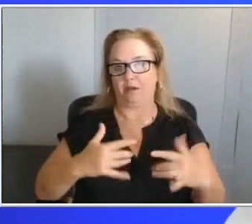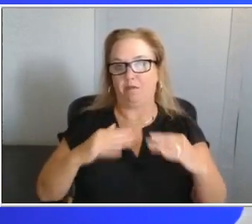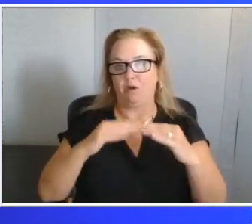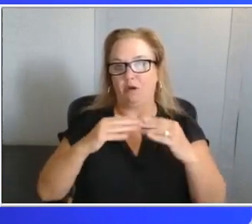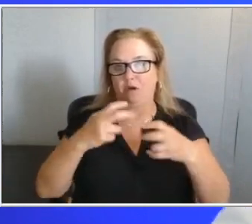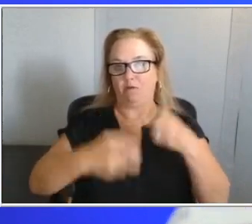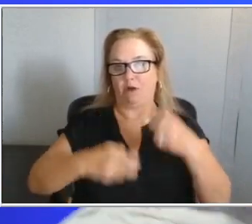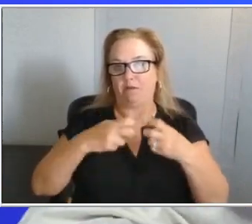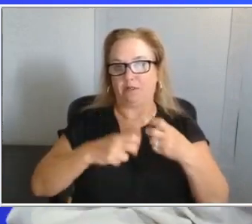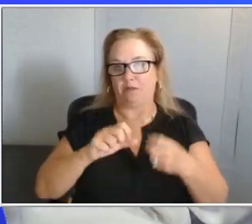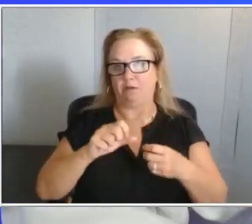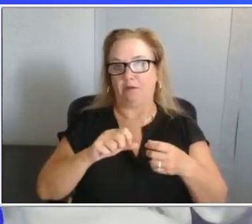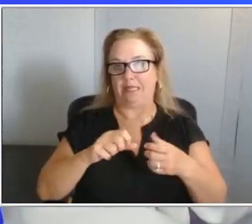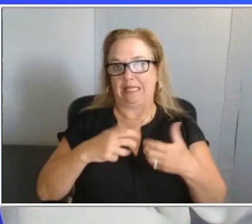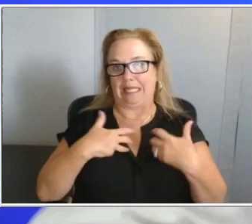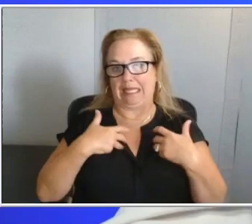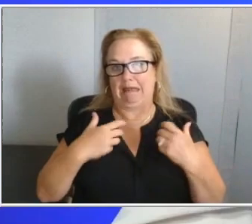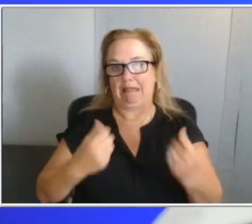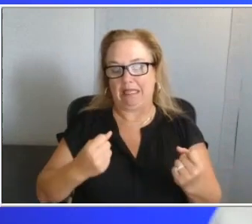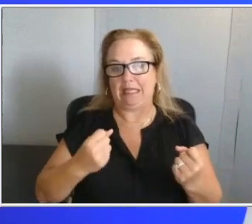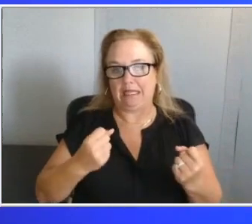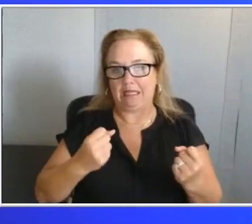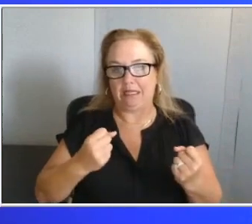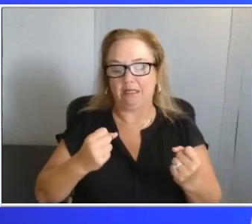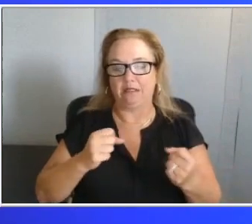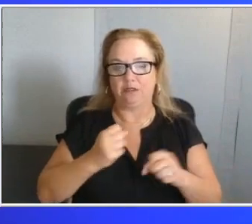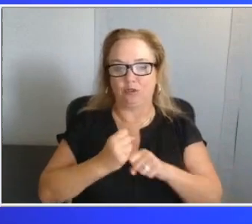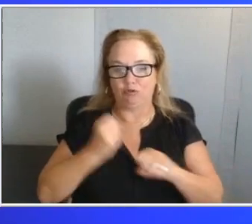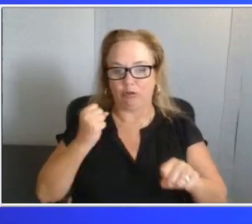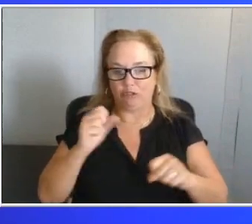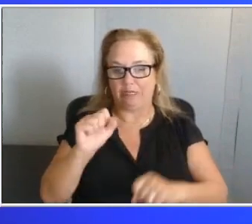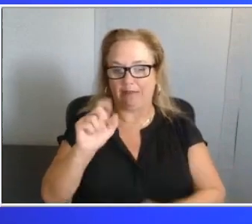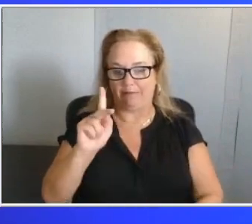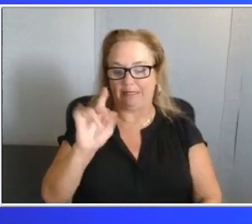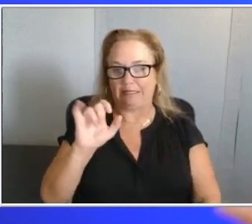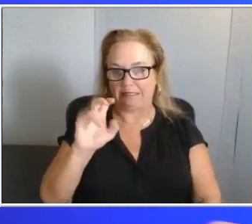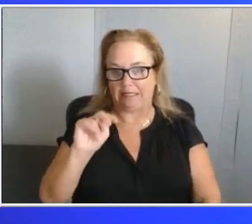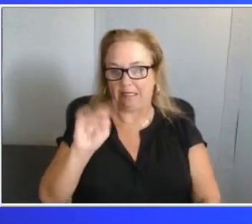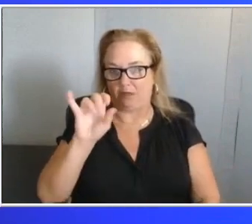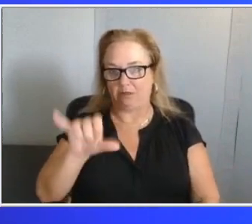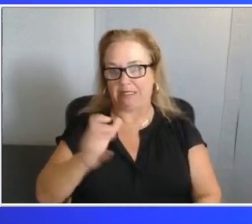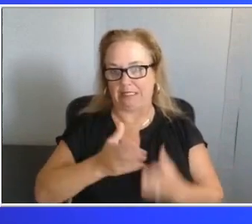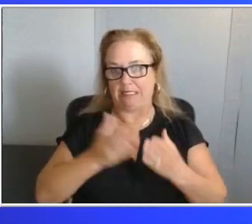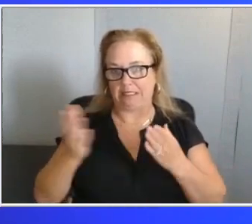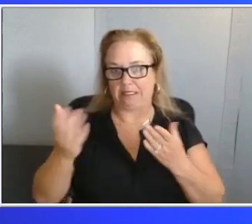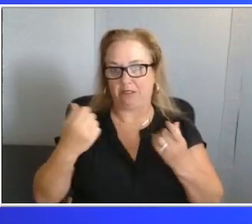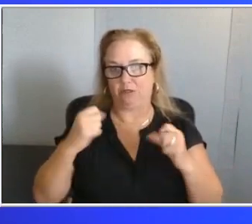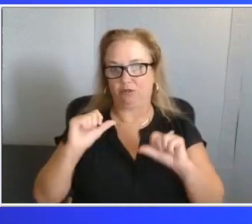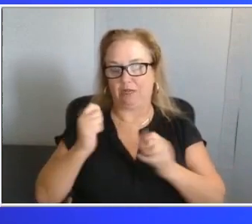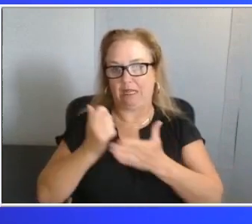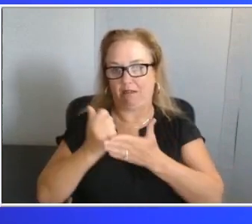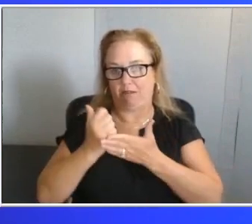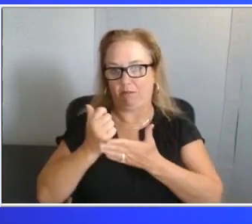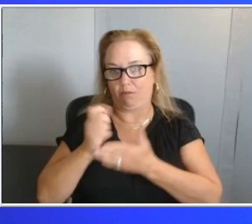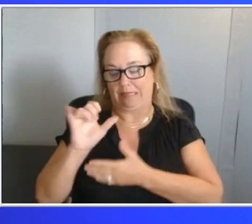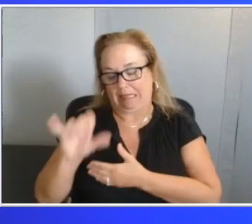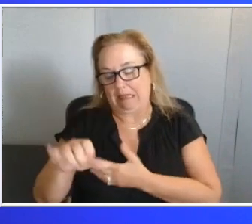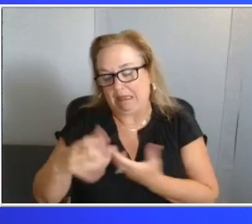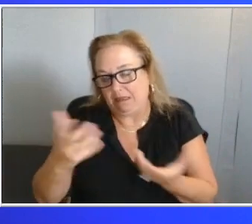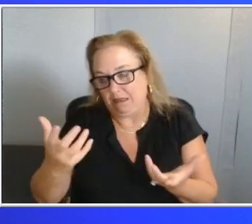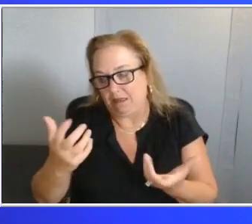little bit of delayed healing, restretch of the skin, those sorts of things. So just trying to help you along with that and give